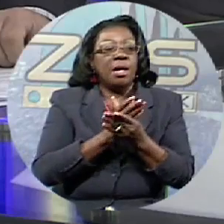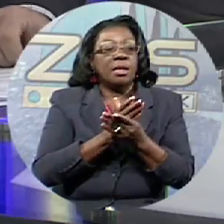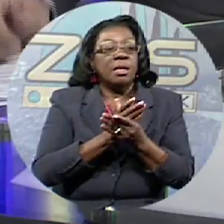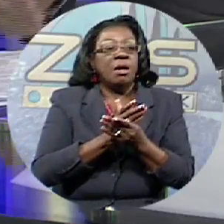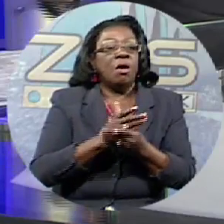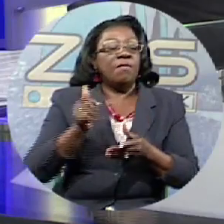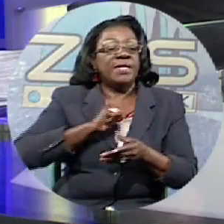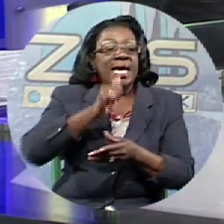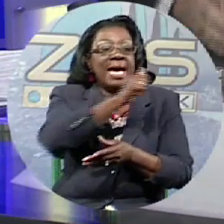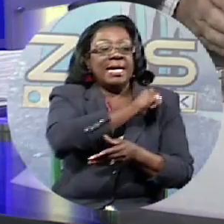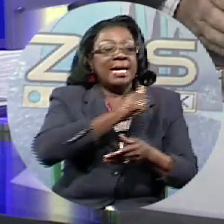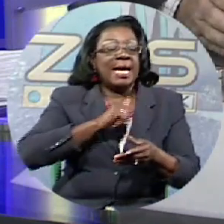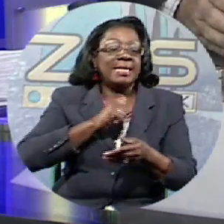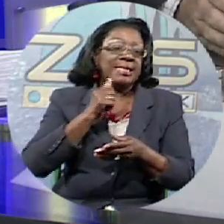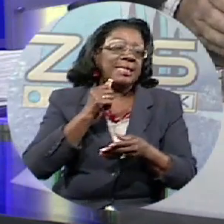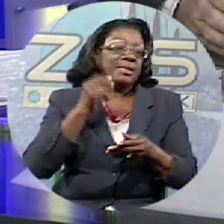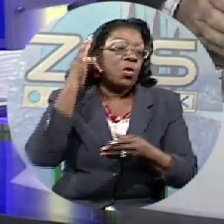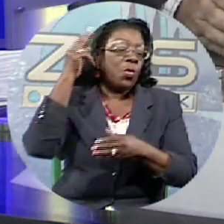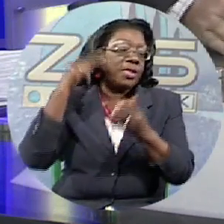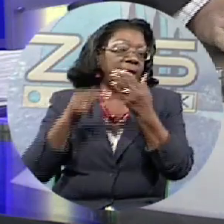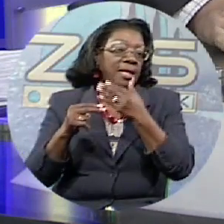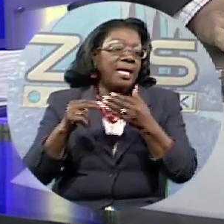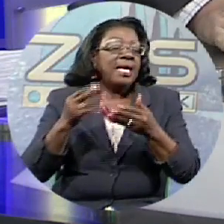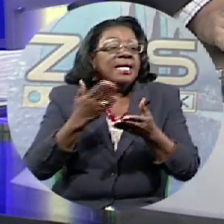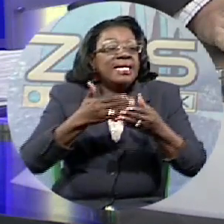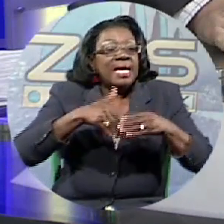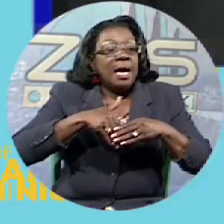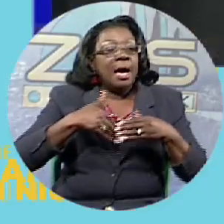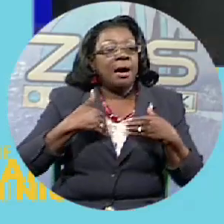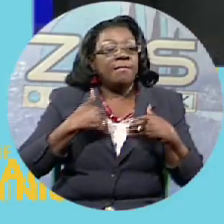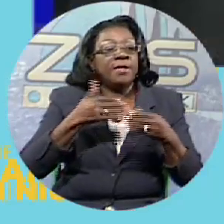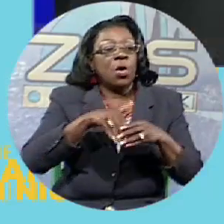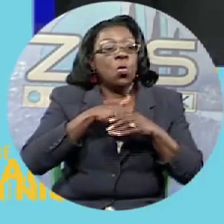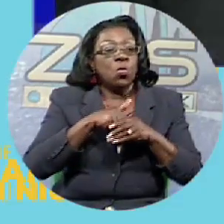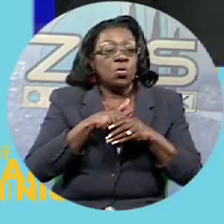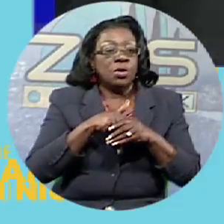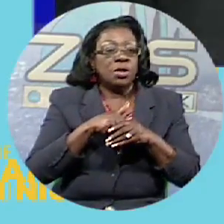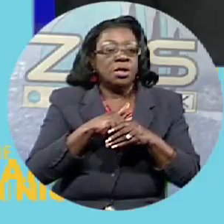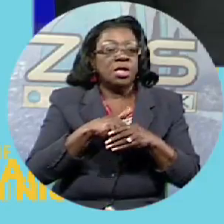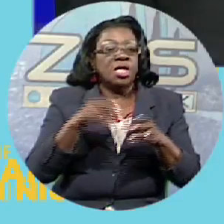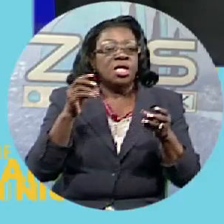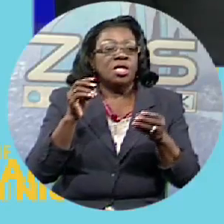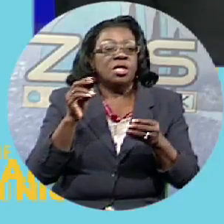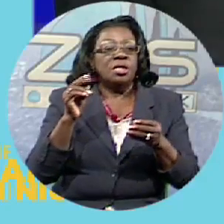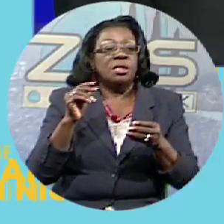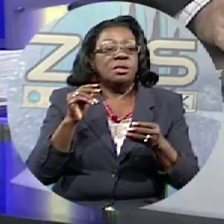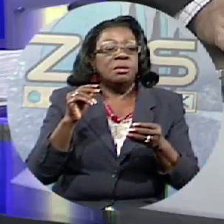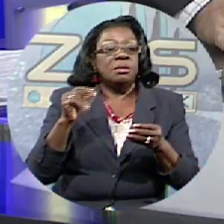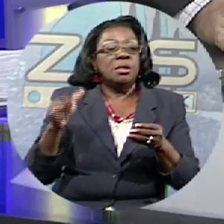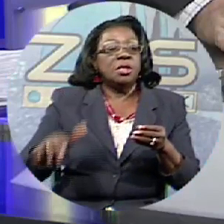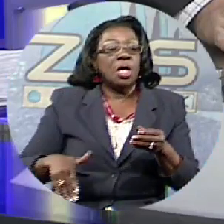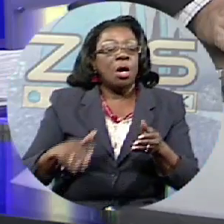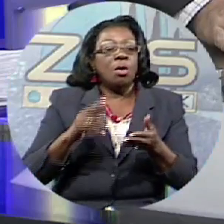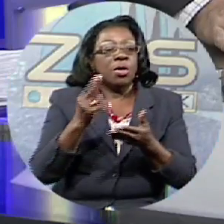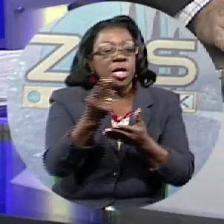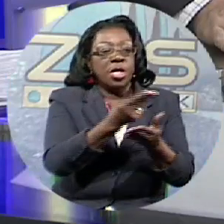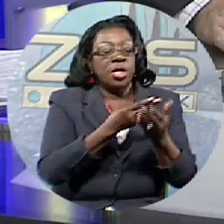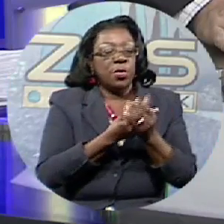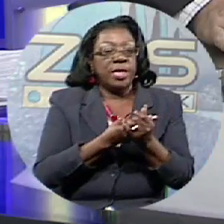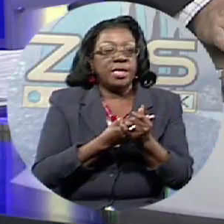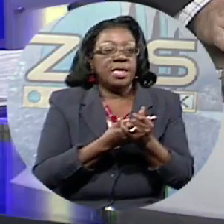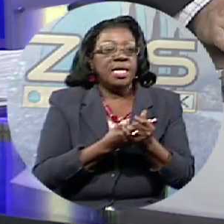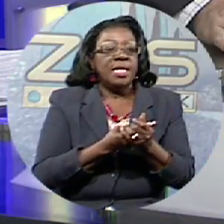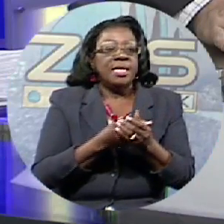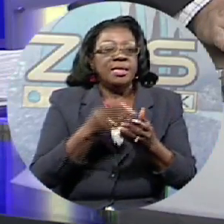Atlantis Resort is home to a canine unit all unto its own. Dogs not only sniff out any signs of danger at the